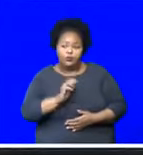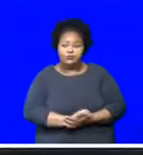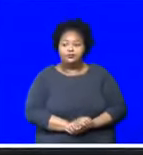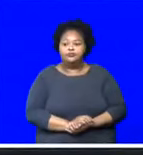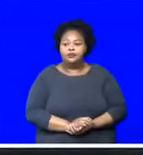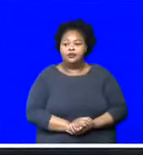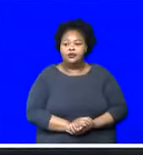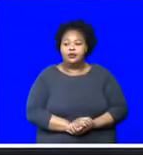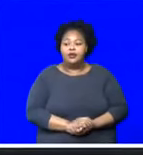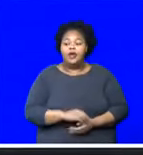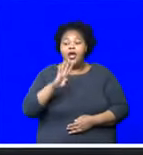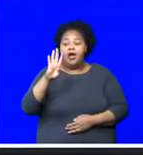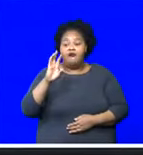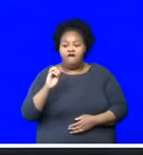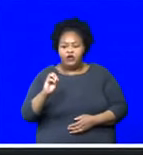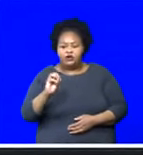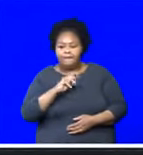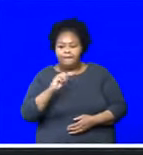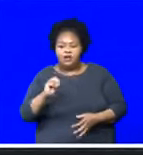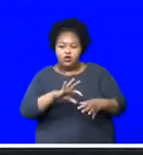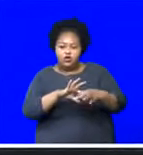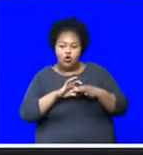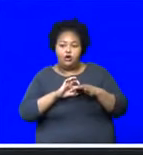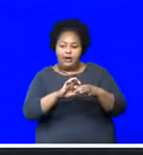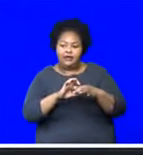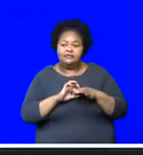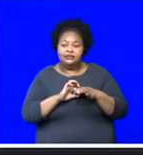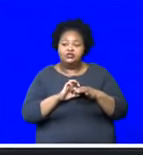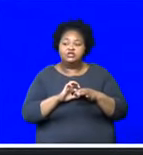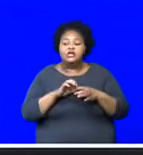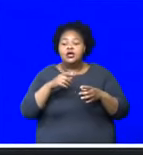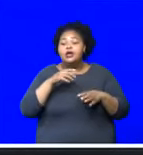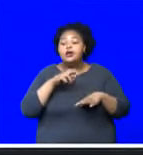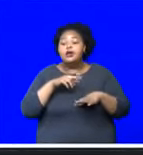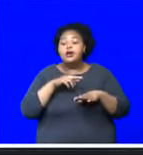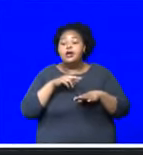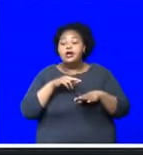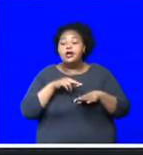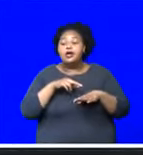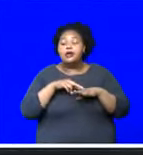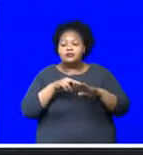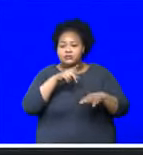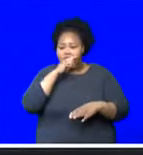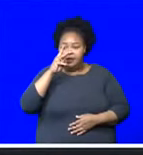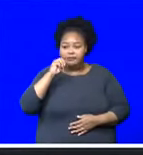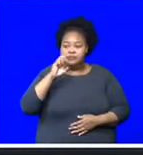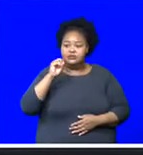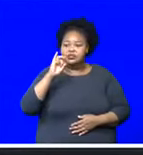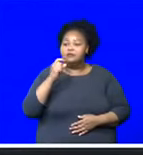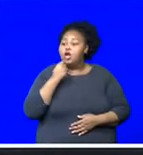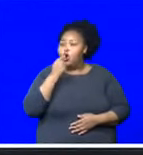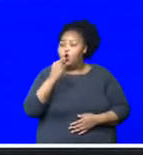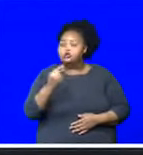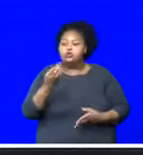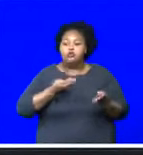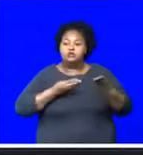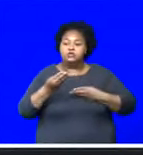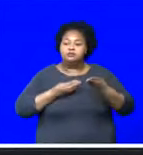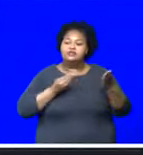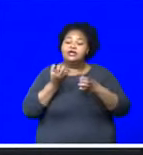Msibi uthi labo somabhizinisi ababuke khangisa ngemkhicito yabo nasetimakethe letingephandle